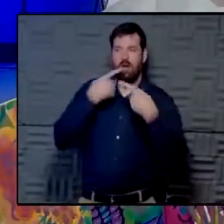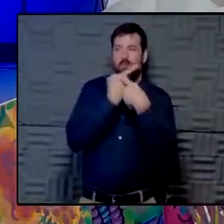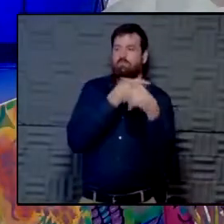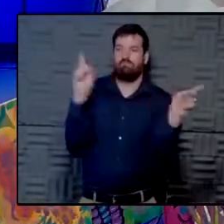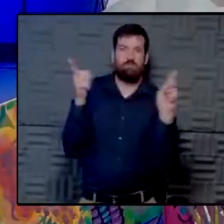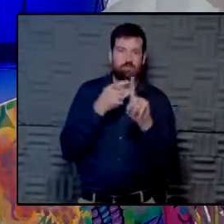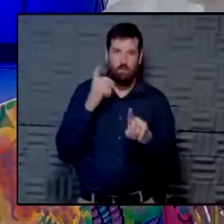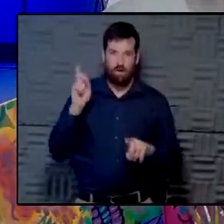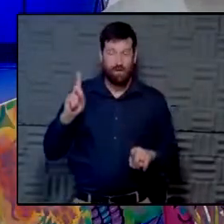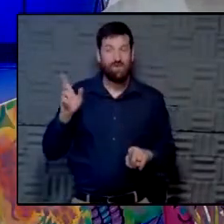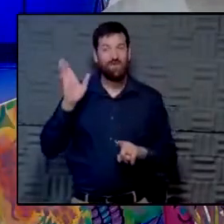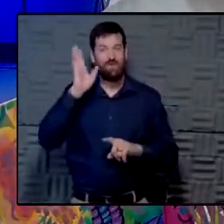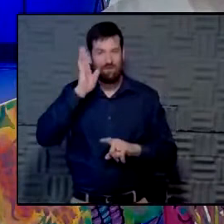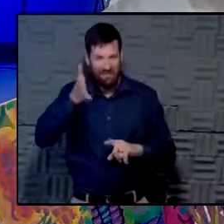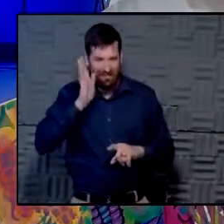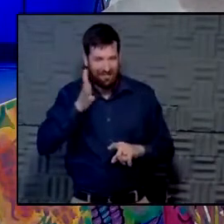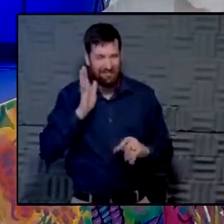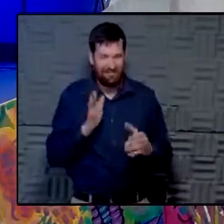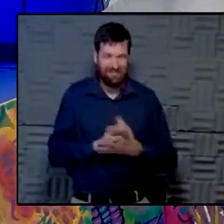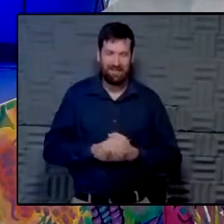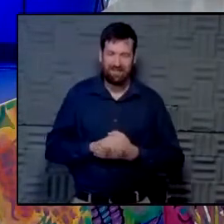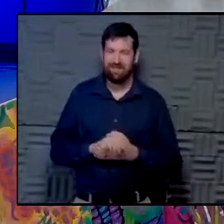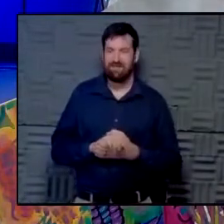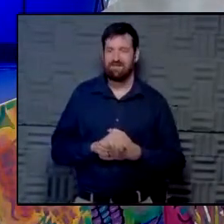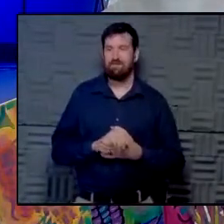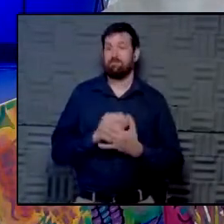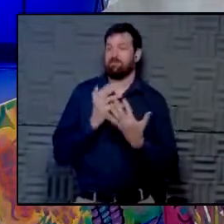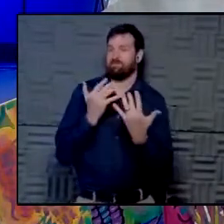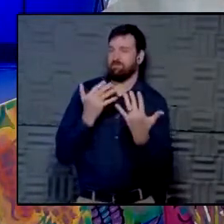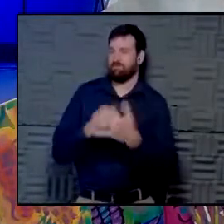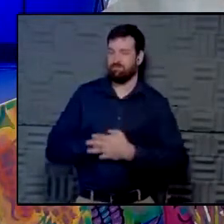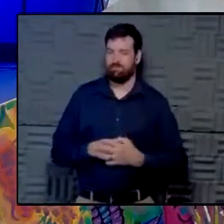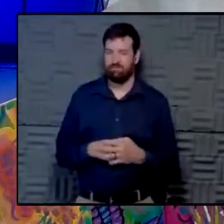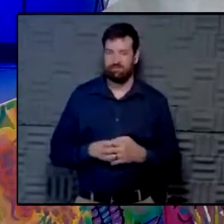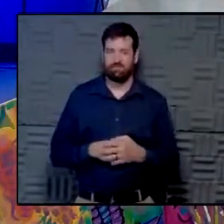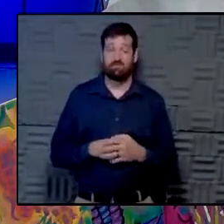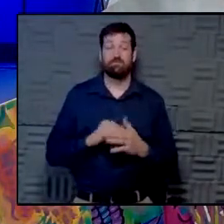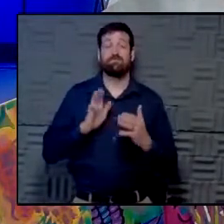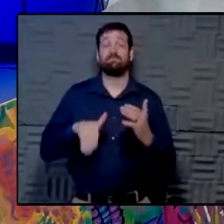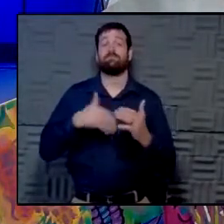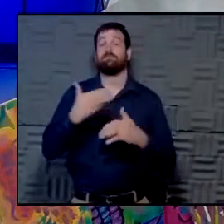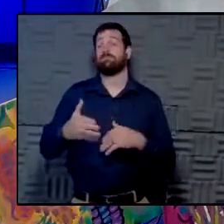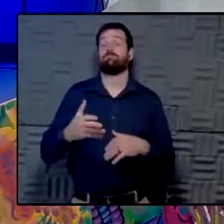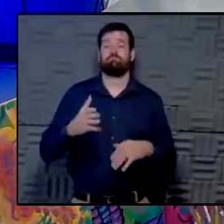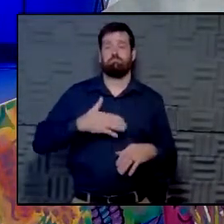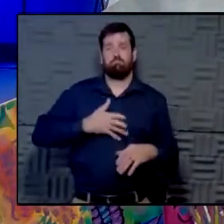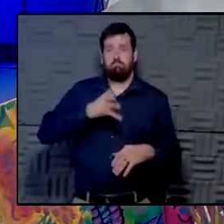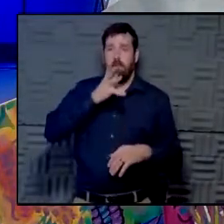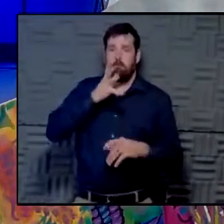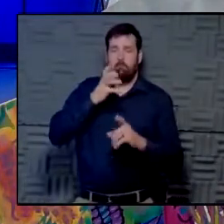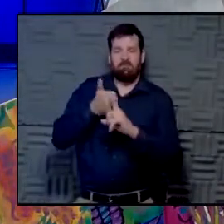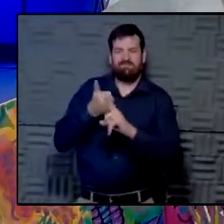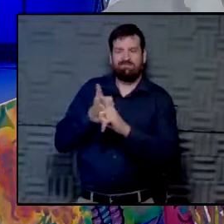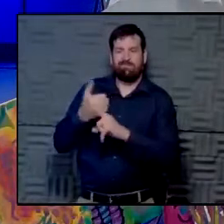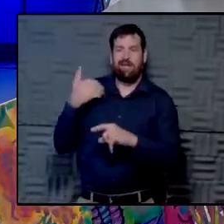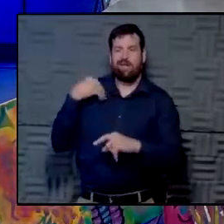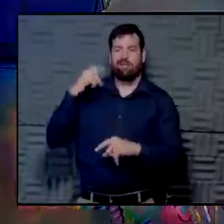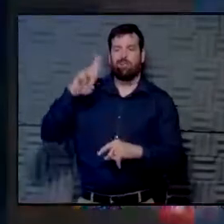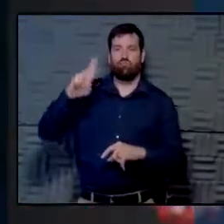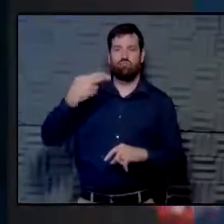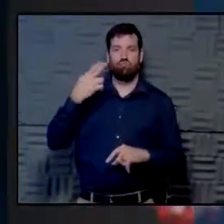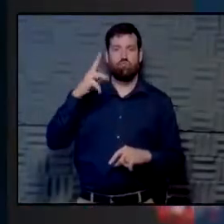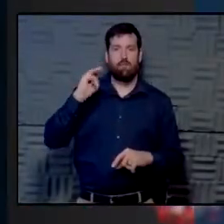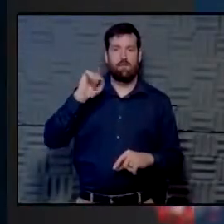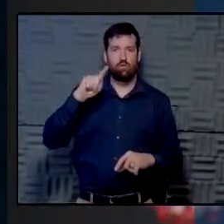it's coming from. We're going to do it as soon as we get done with all the questions, so stay tuned. All right, next question. My mom has rheumatoid arthritis.